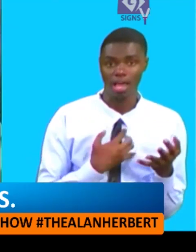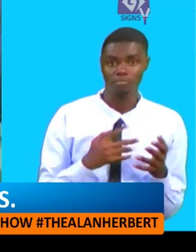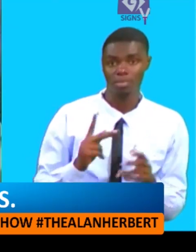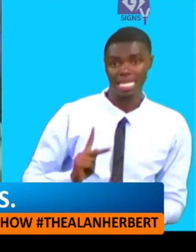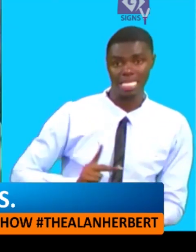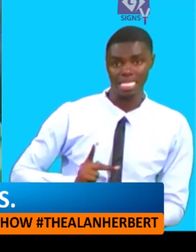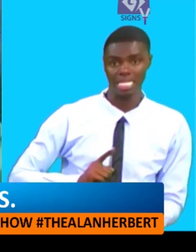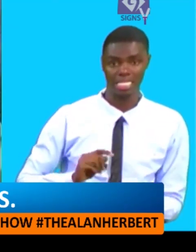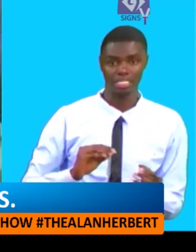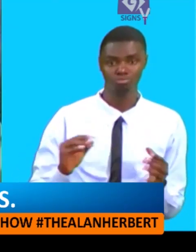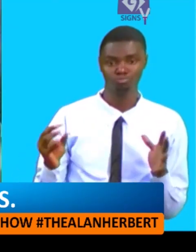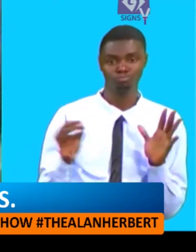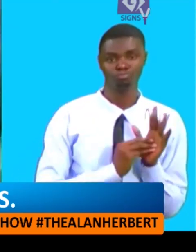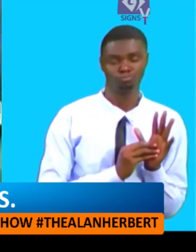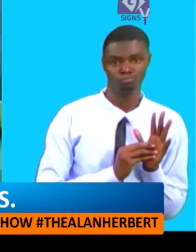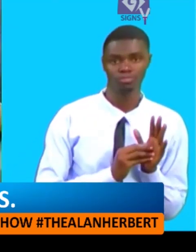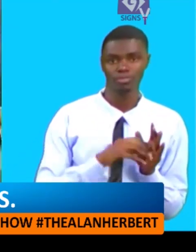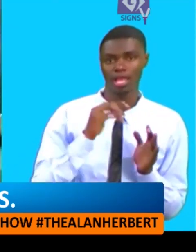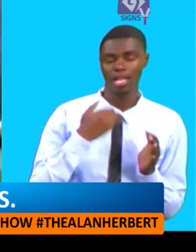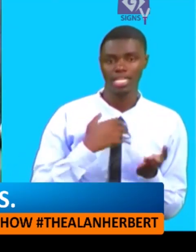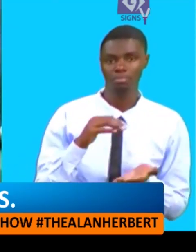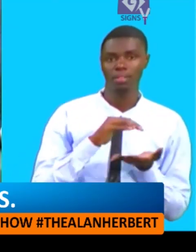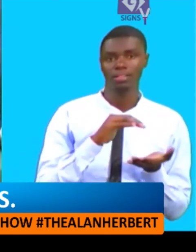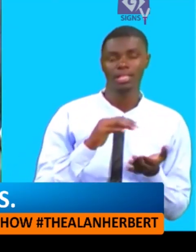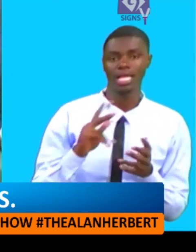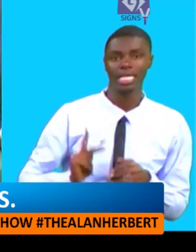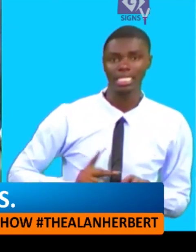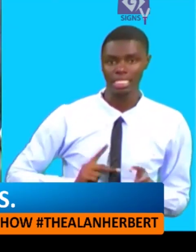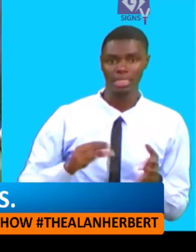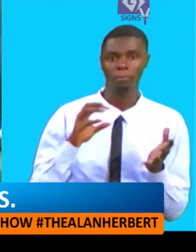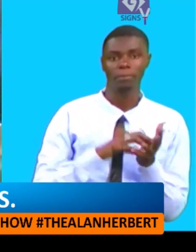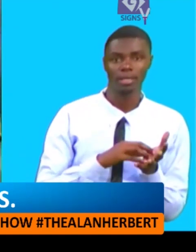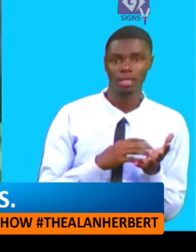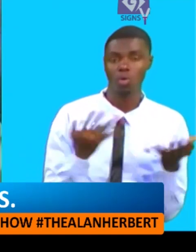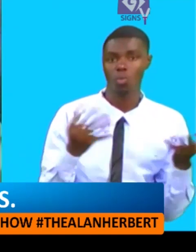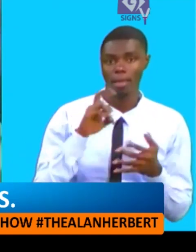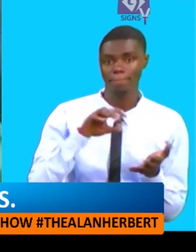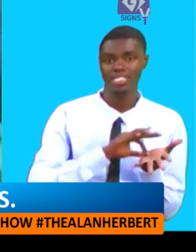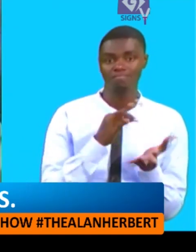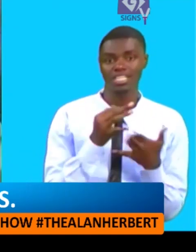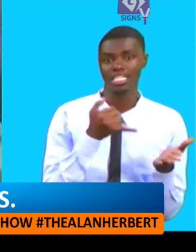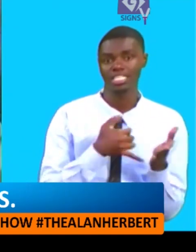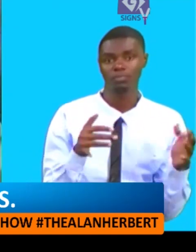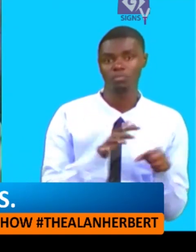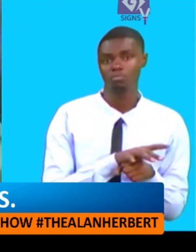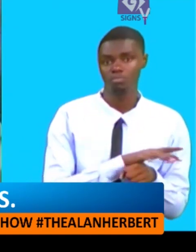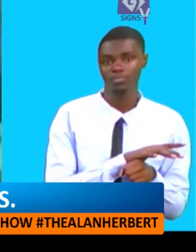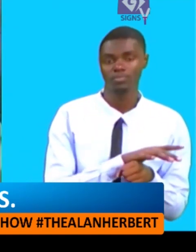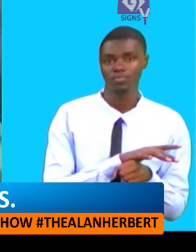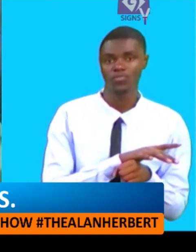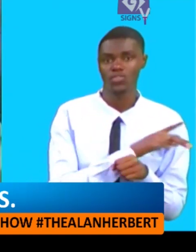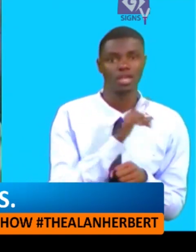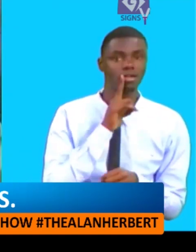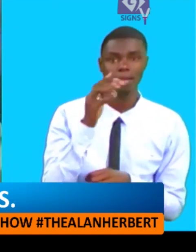transplant. And that now brings me also to packages like the kidney transplant package now, where we also have to finance it